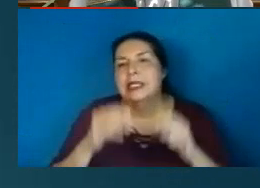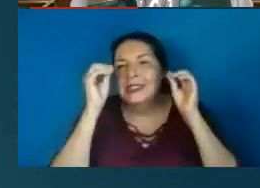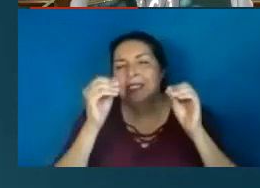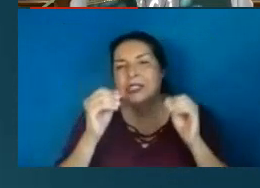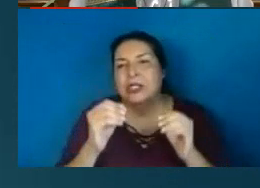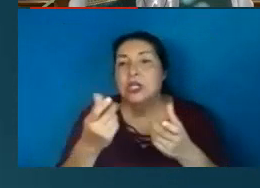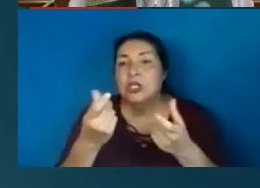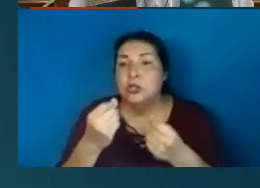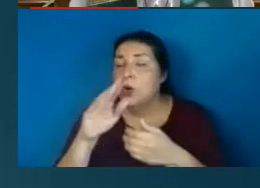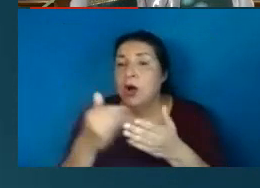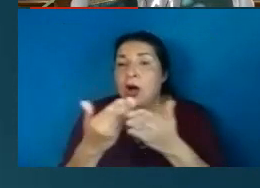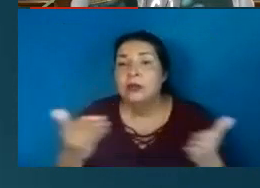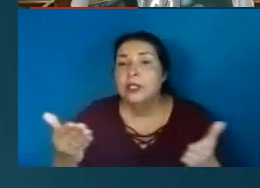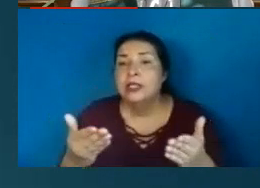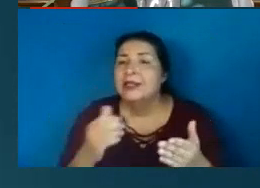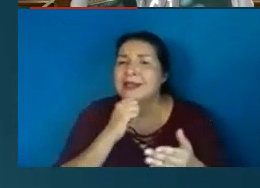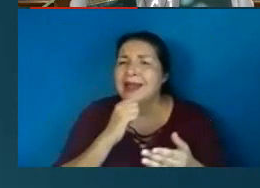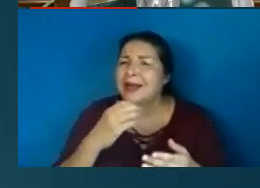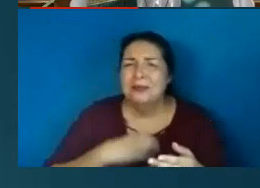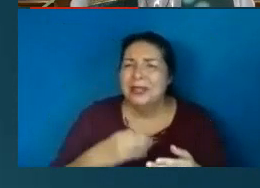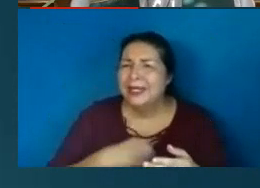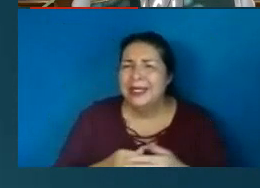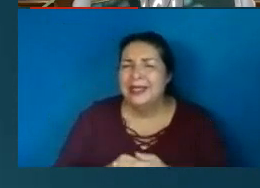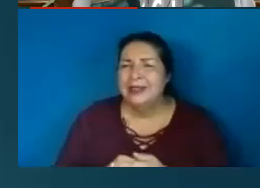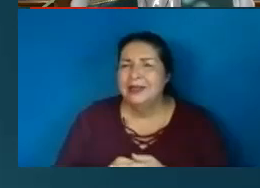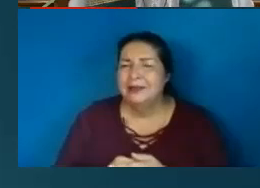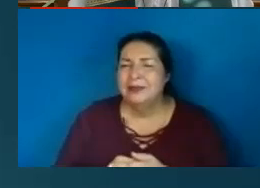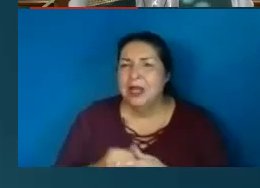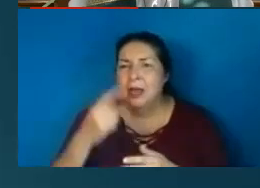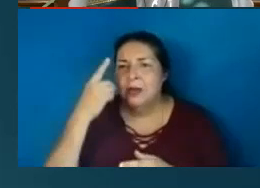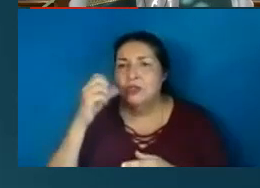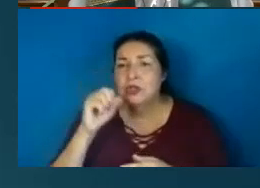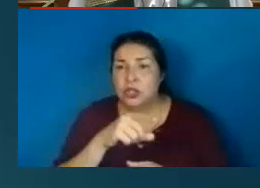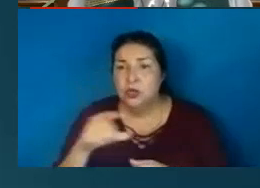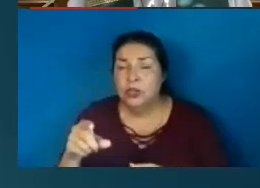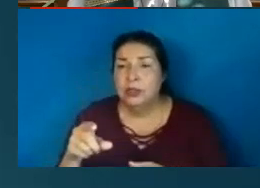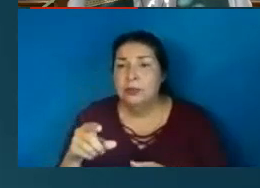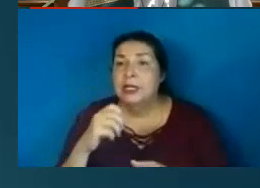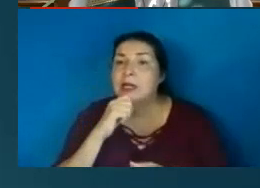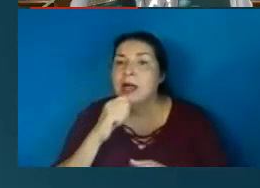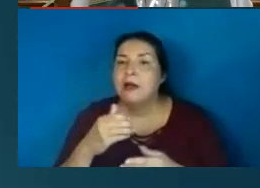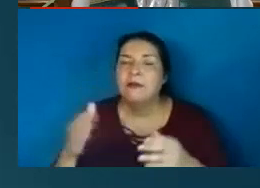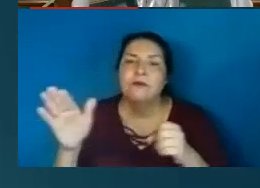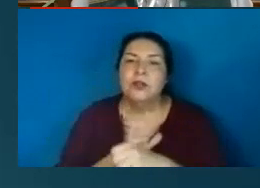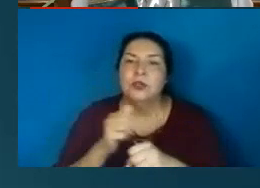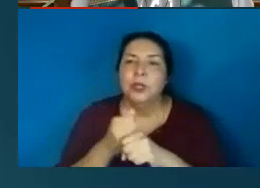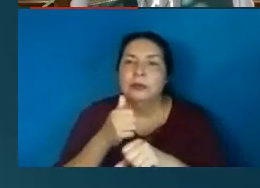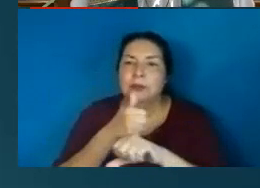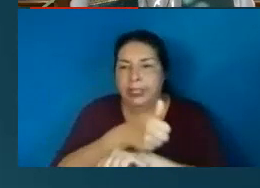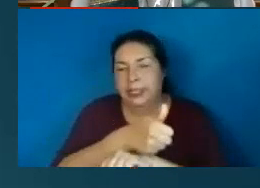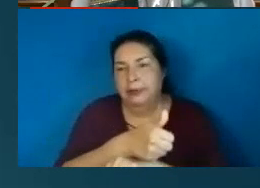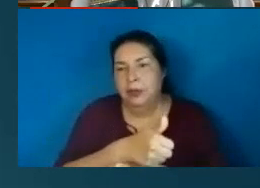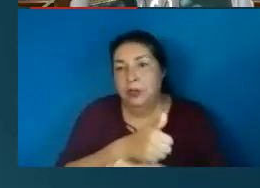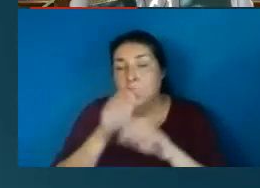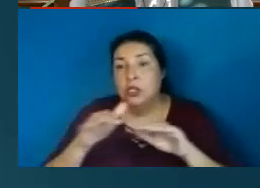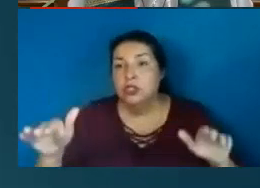without grumbling or questioning, that you may be blameless and innocent, children of God without blemish, in the midst